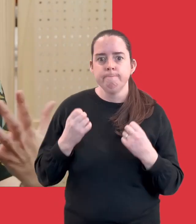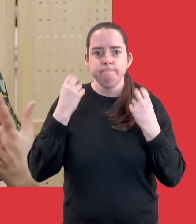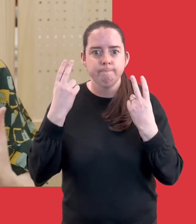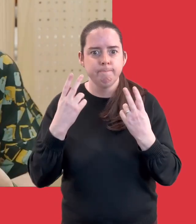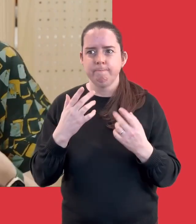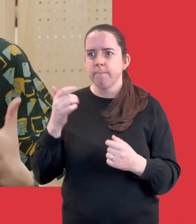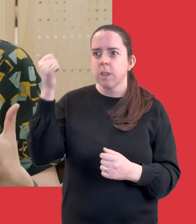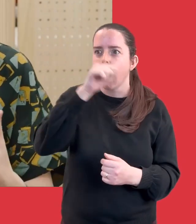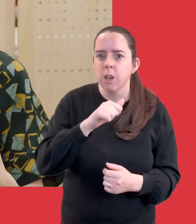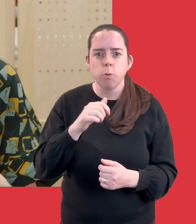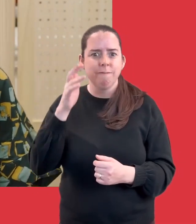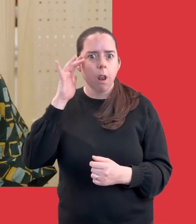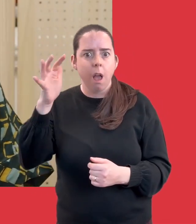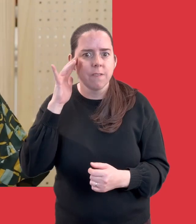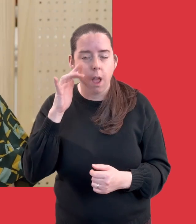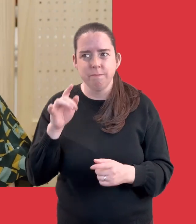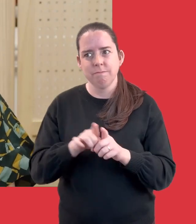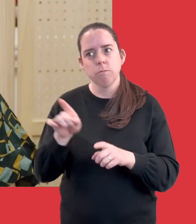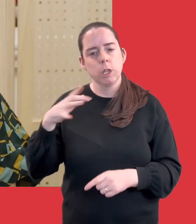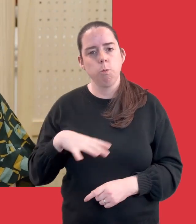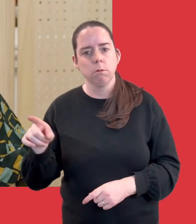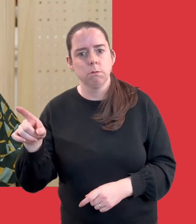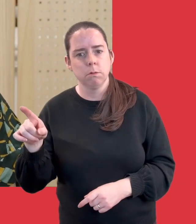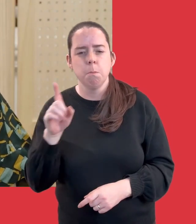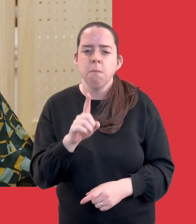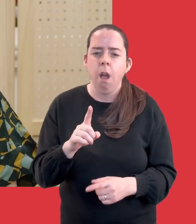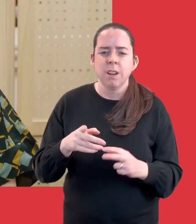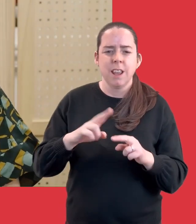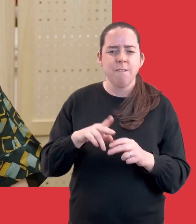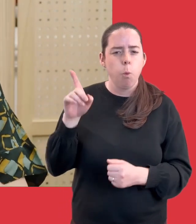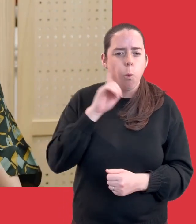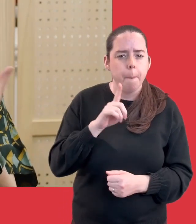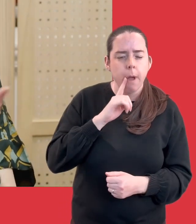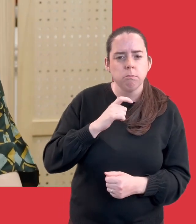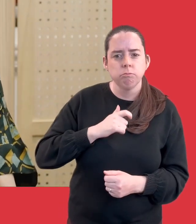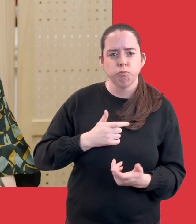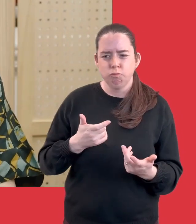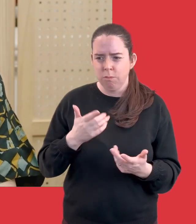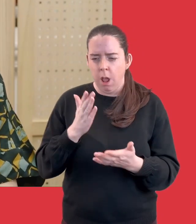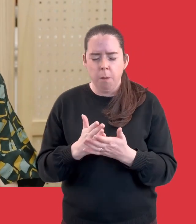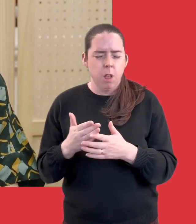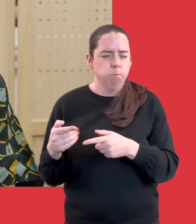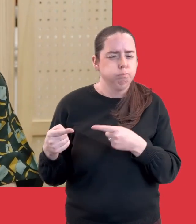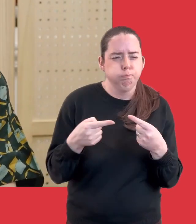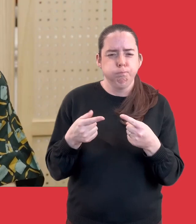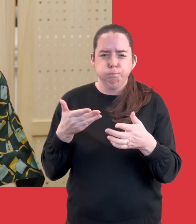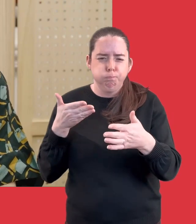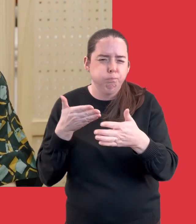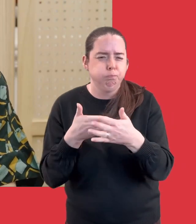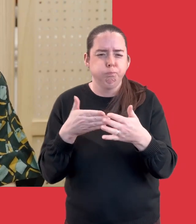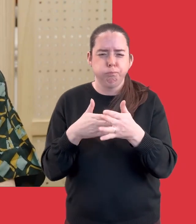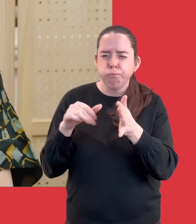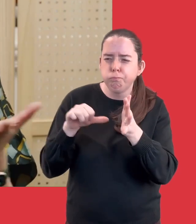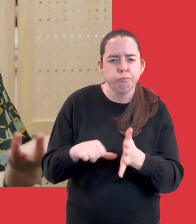and a philosopher, as she did want to be. But if you're a woman, you're sort of besieged with the challenges